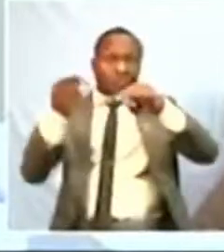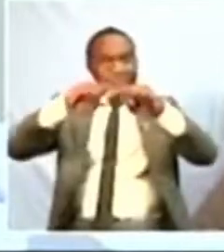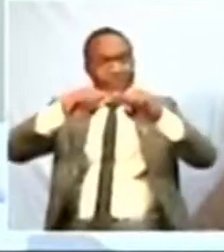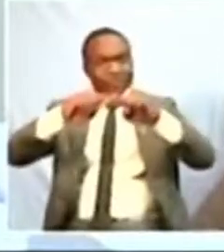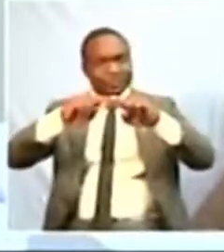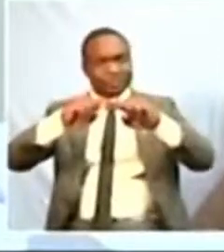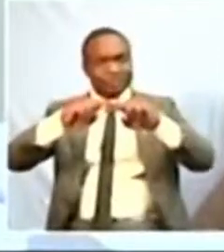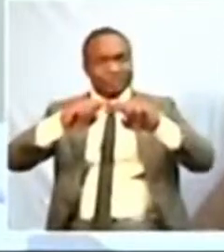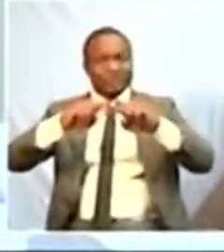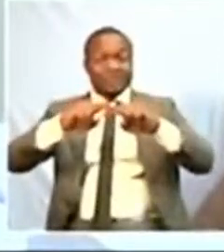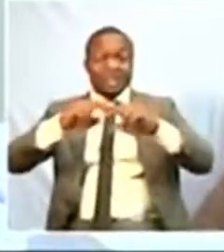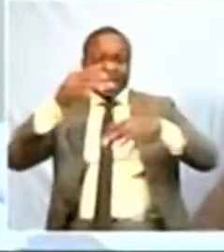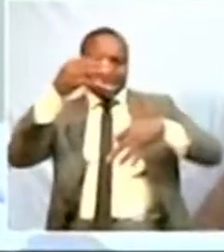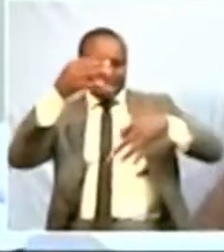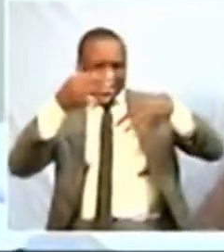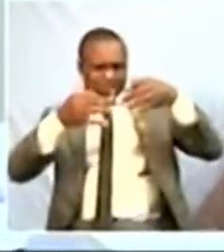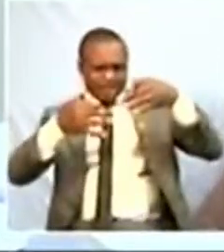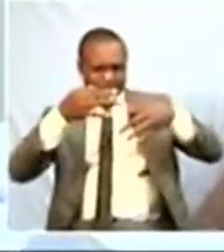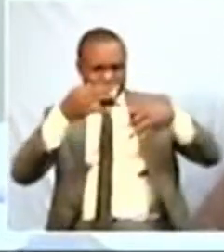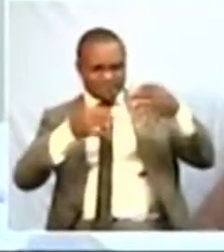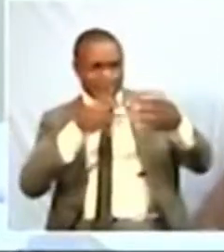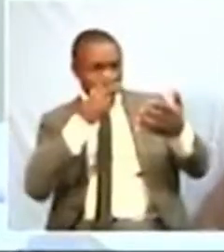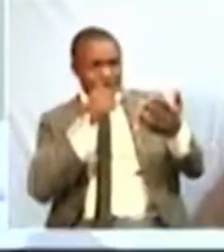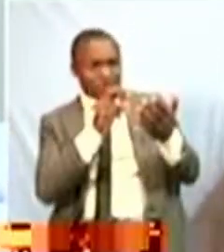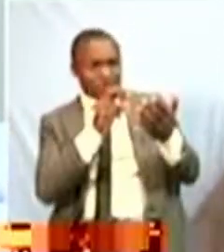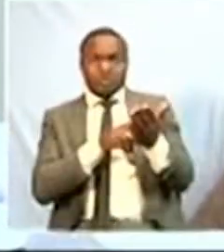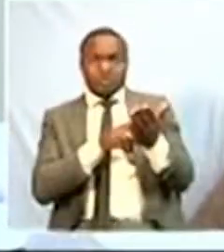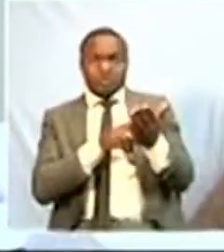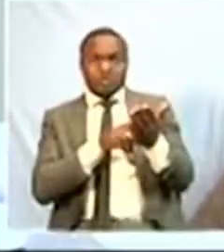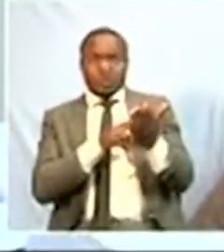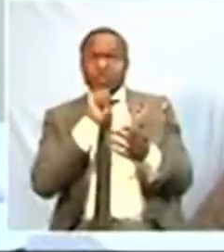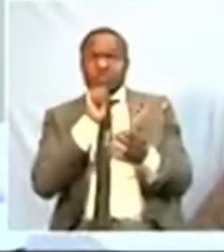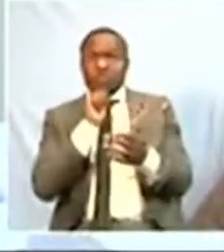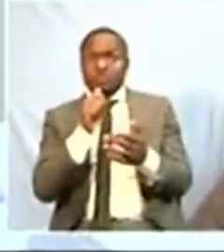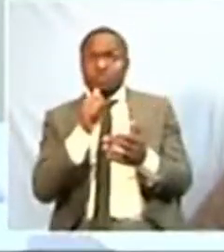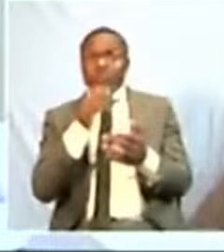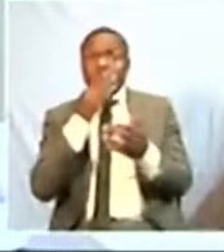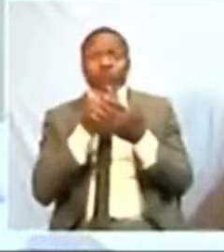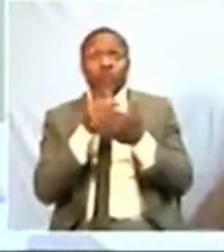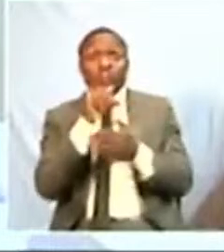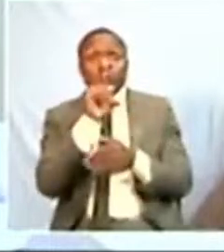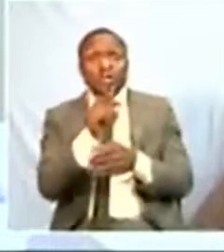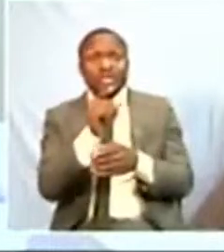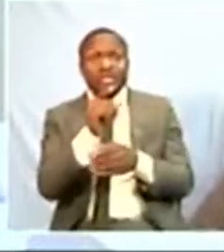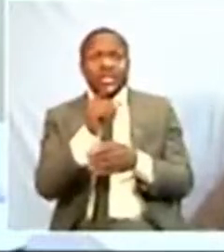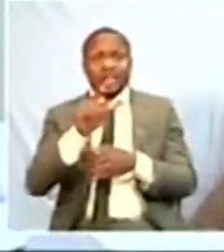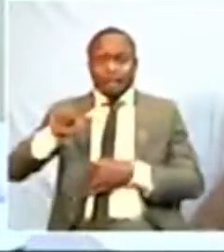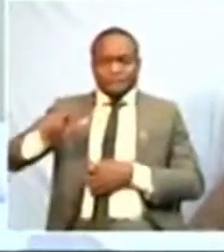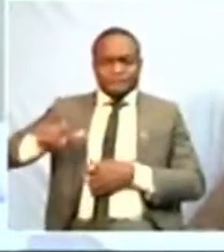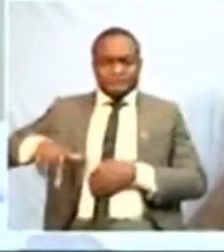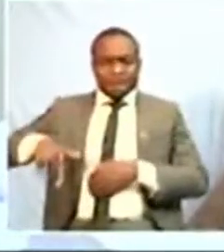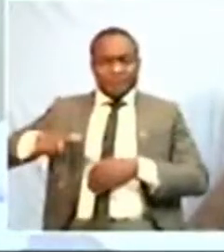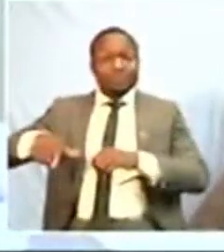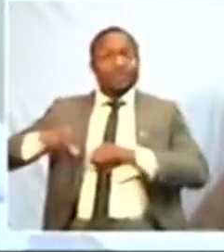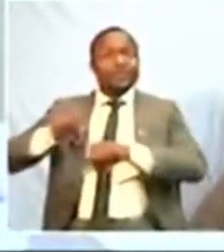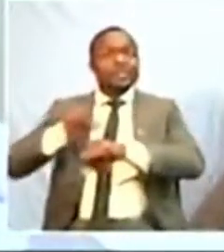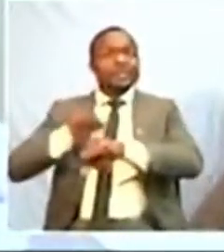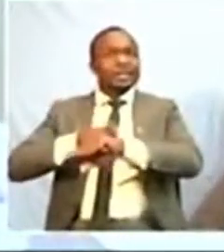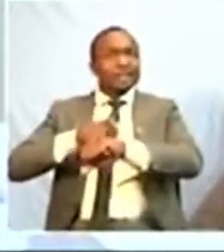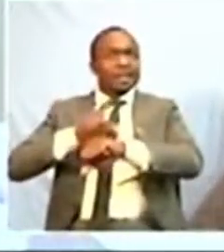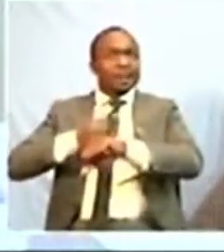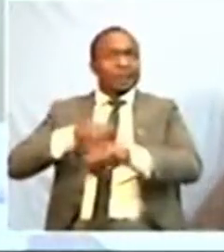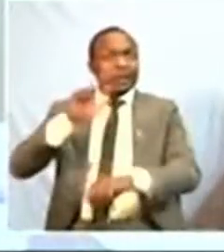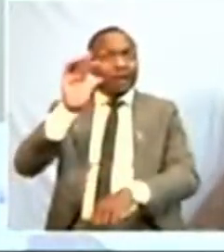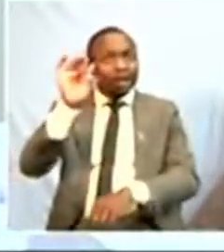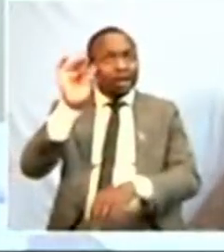The minimum, if you check this report, we are not being unfair to you. The minimum delayed period is 8 months.